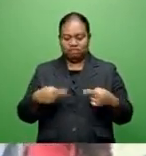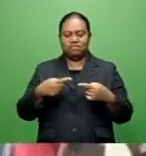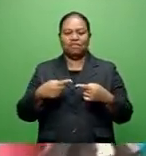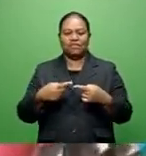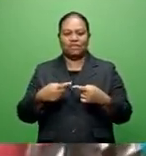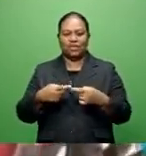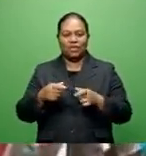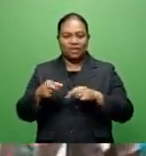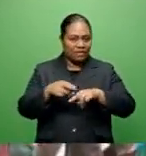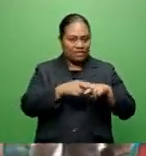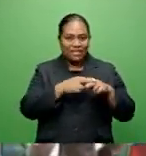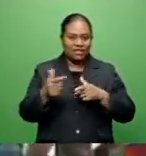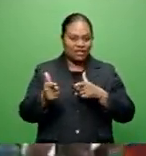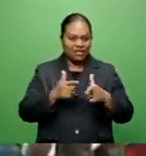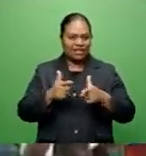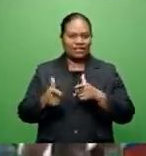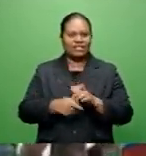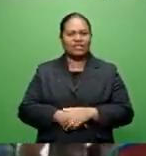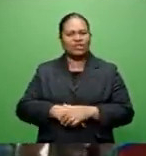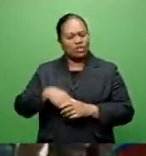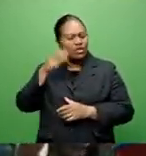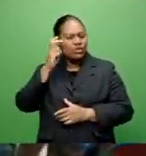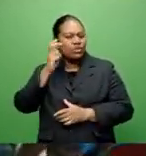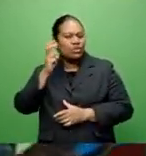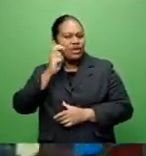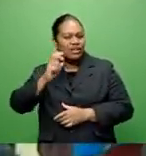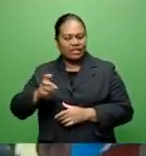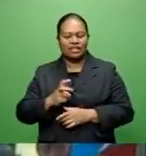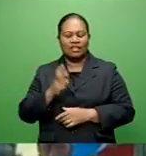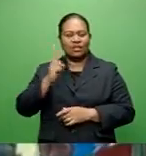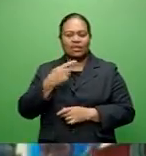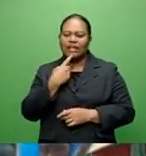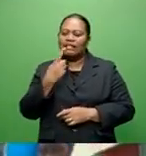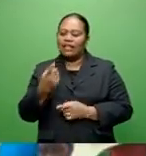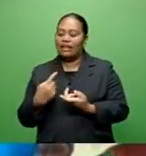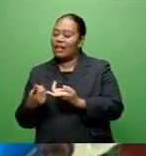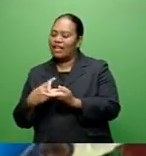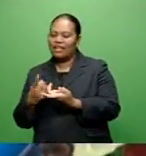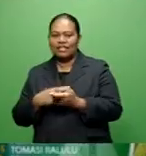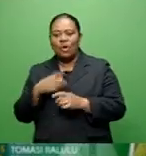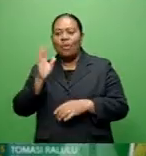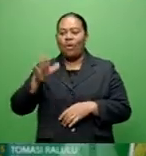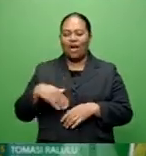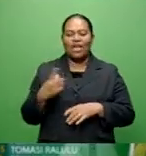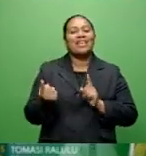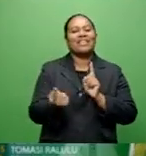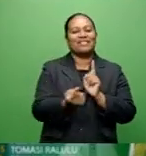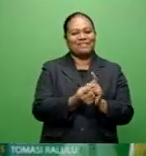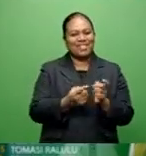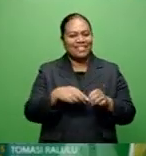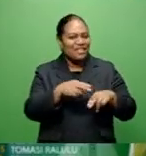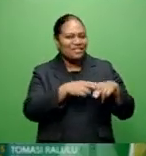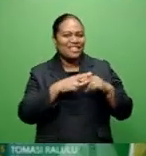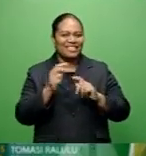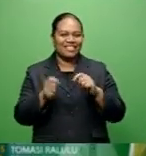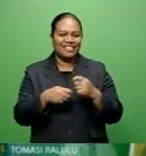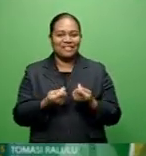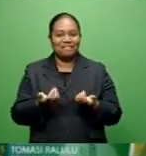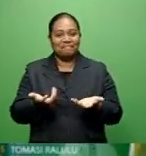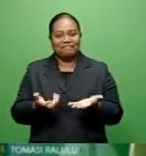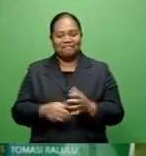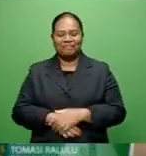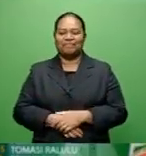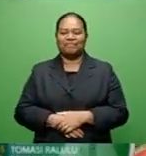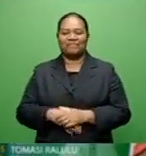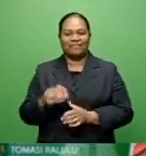team. We were training this week and just telling each other that we will meet the Fiji team. The Taviuni-based